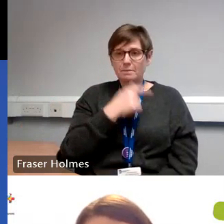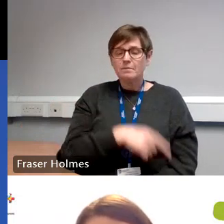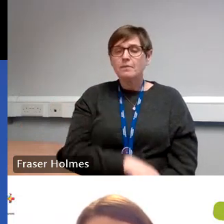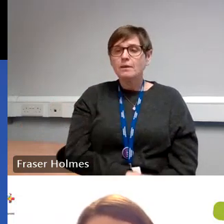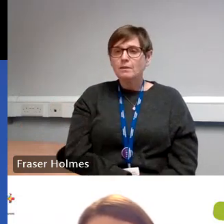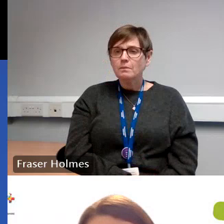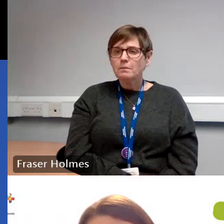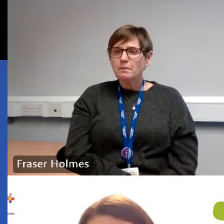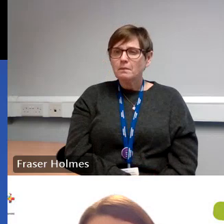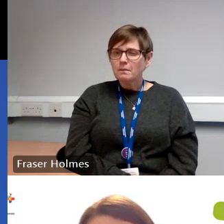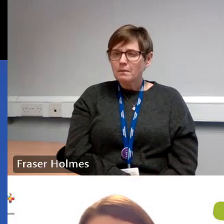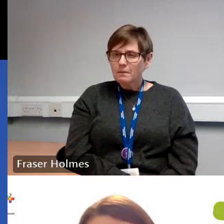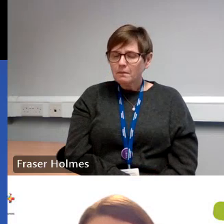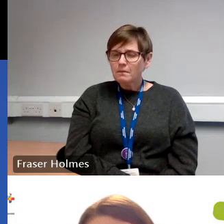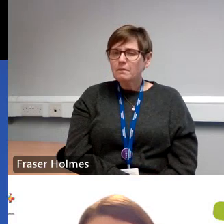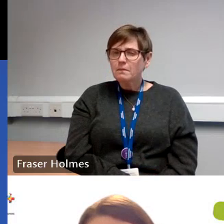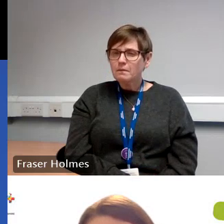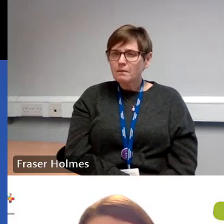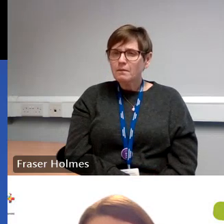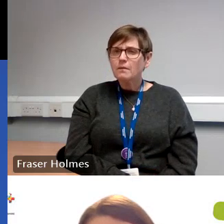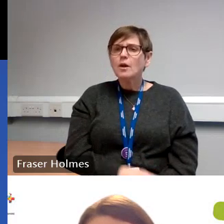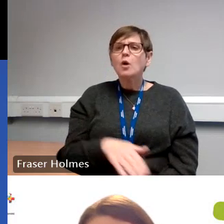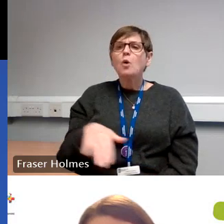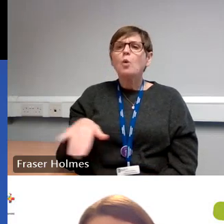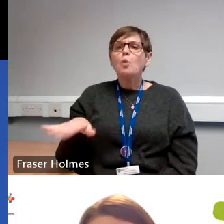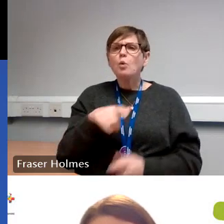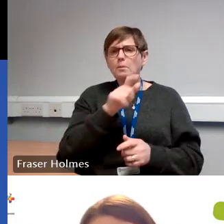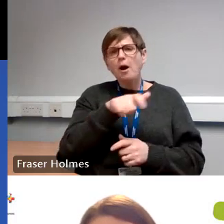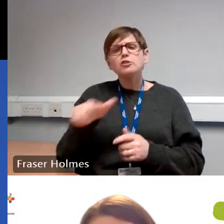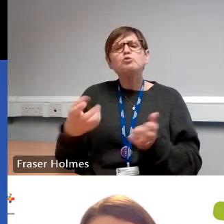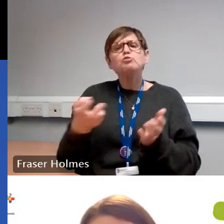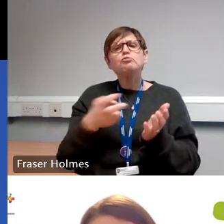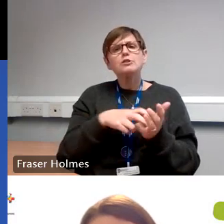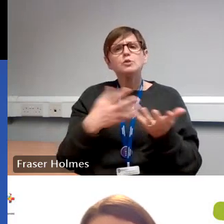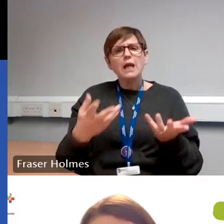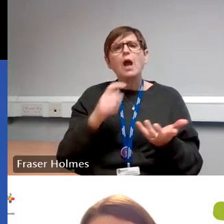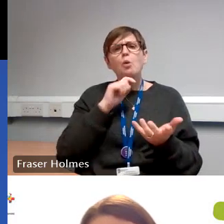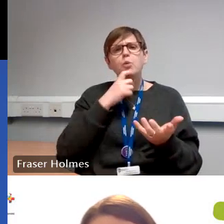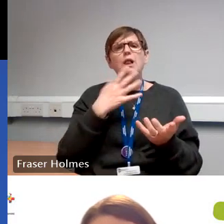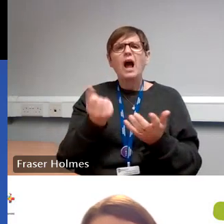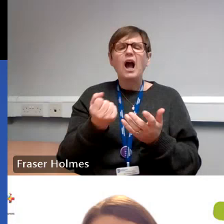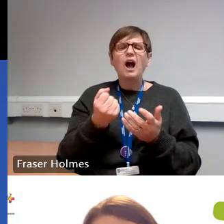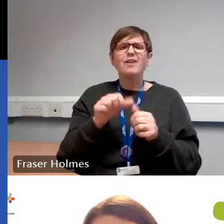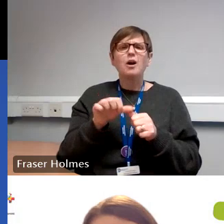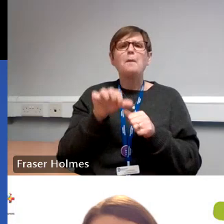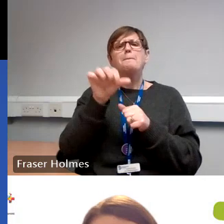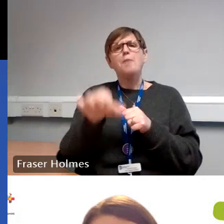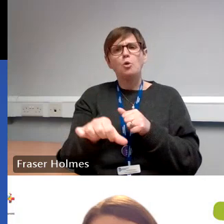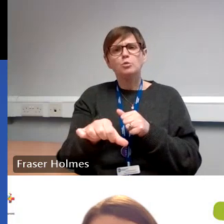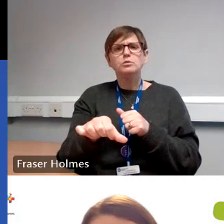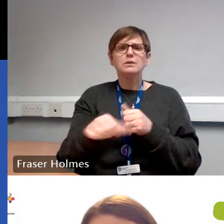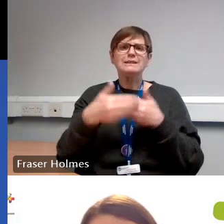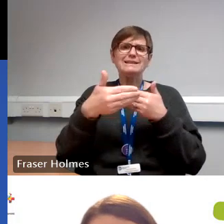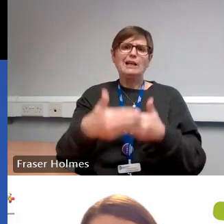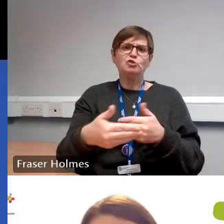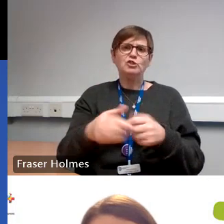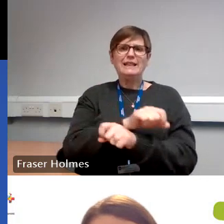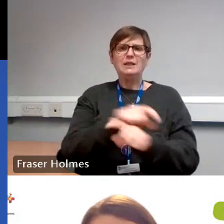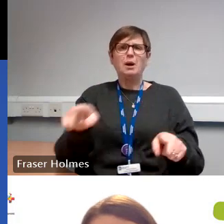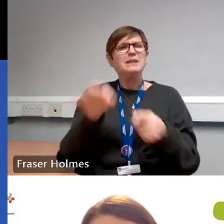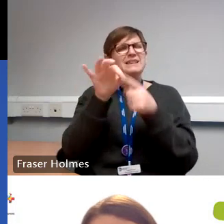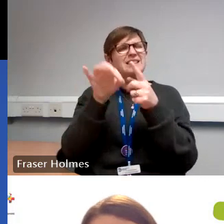me here, but all the participants that register for today's session will get kind of a post-session email, and it'll have the details in there.